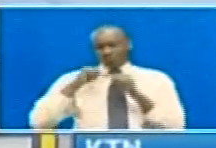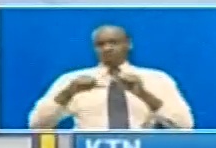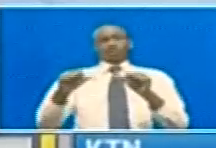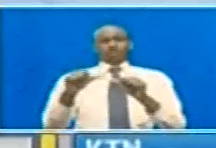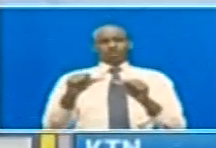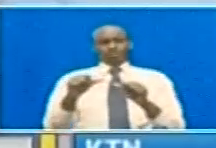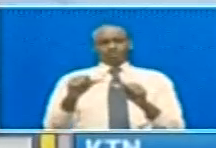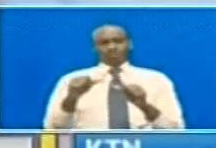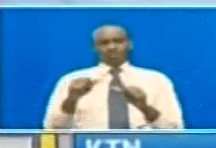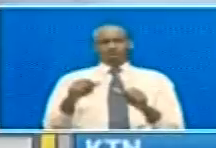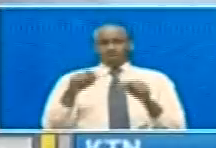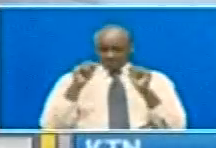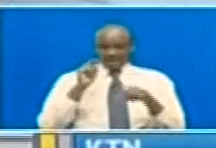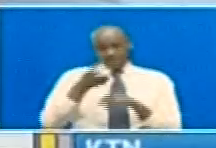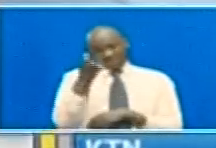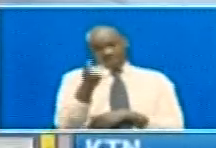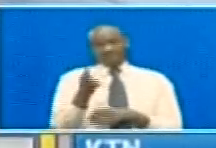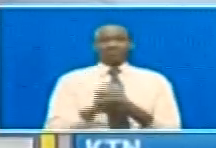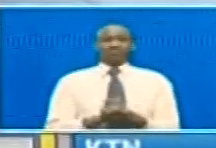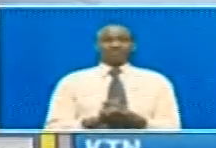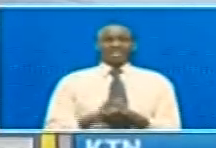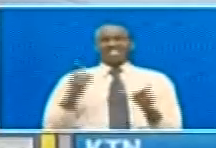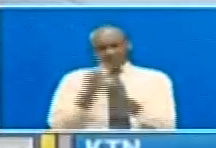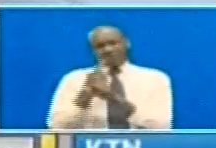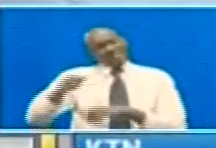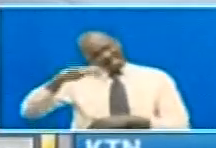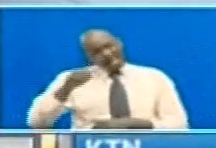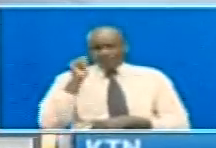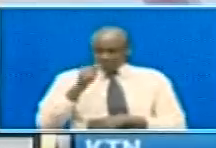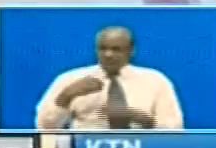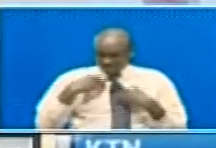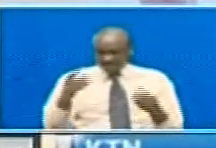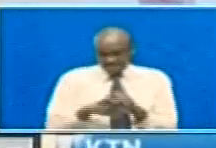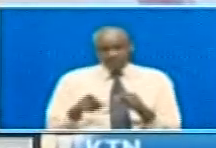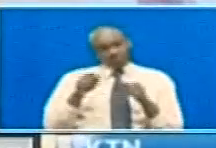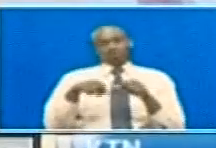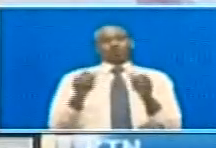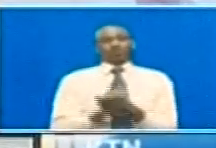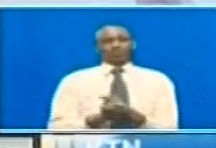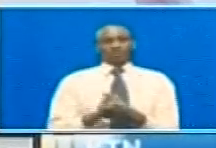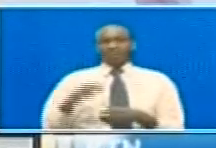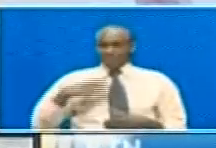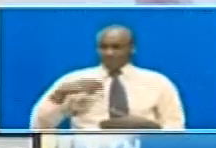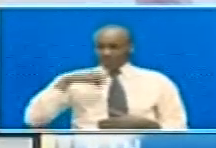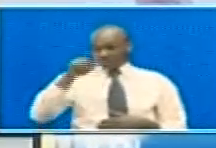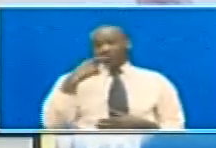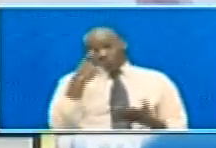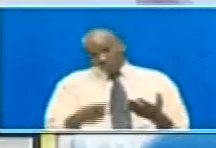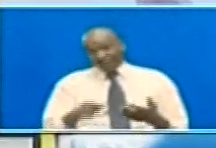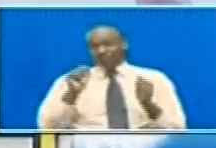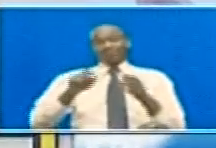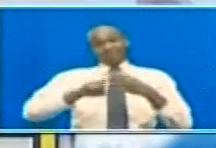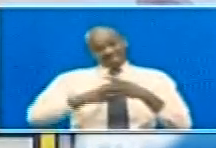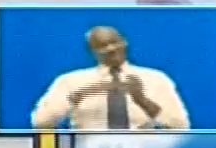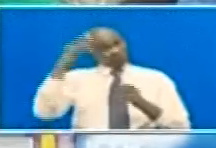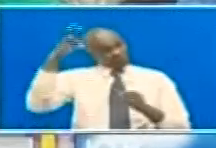kuna ufuo bahari, hakuna ufuo bahari, lakini mahali ambako kuna marabu kama hii. Fans and players alike hope this is the beginning of better things